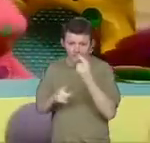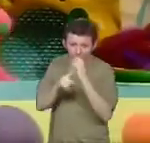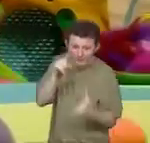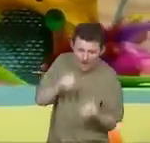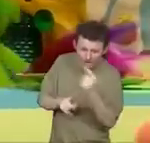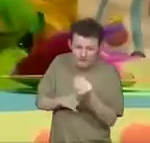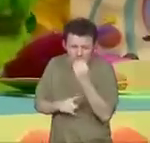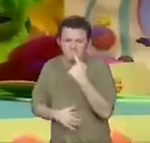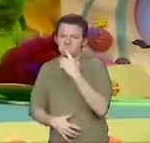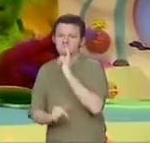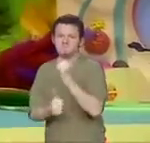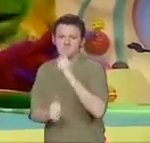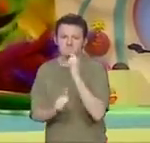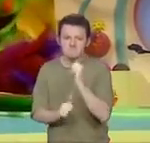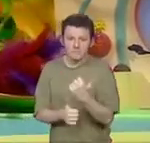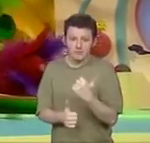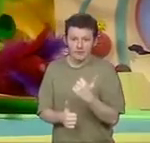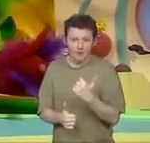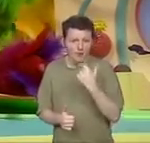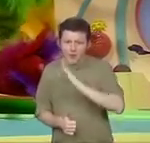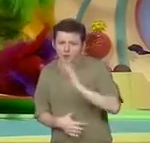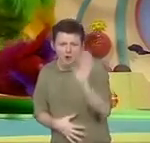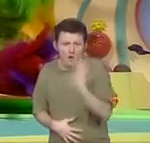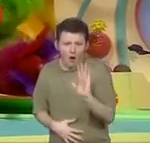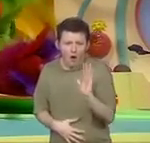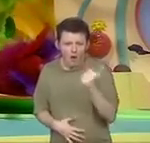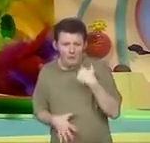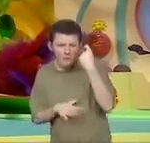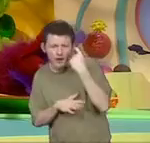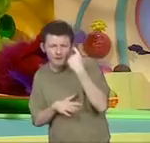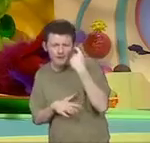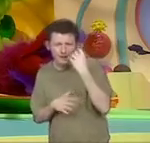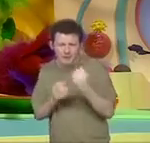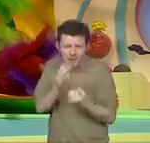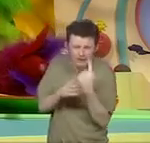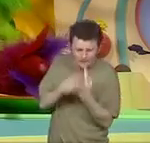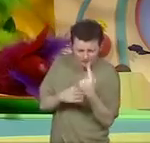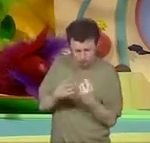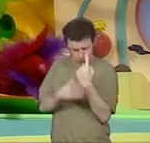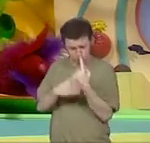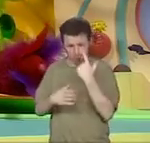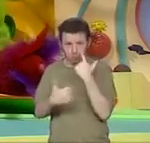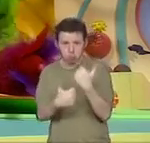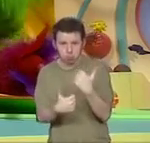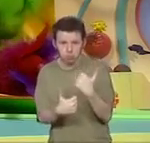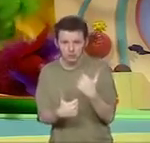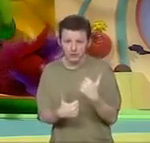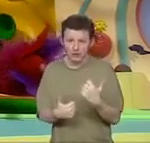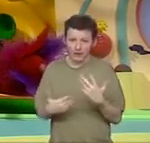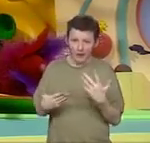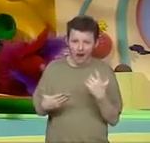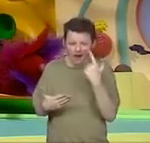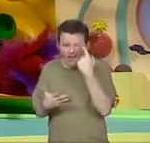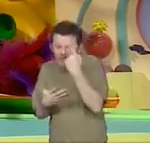Hooblip tartar to see if it's really yummy. No, Groove, not yet. I'm still wondering whether a splash of Hoobo Fizz would be good. No, it's just